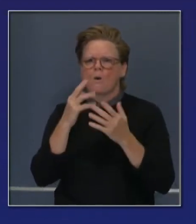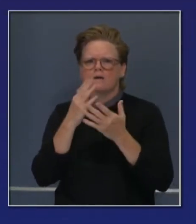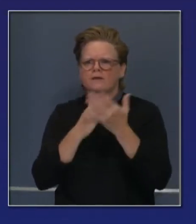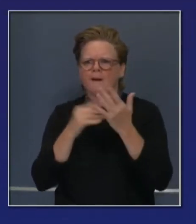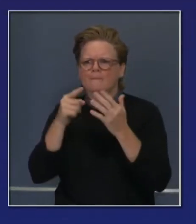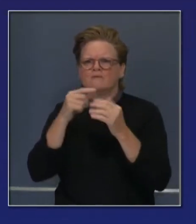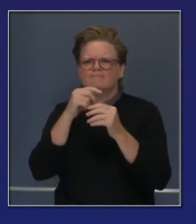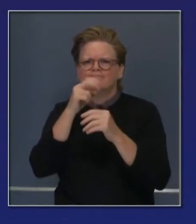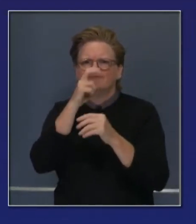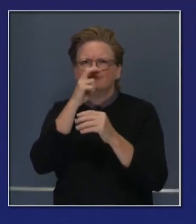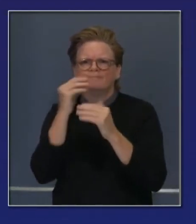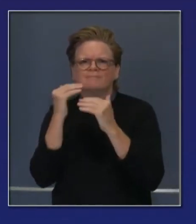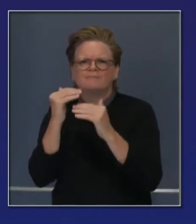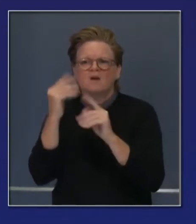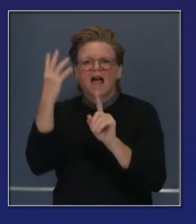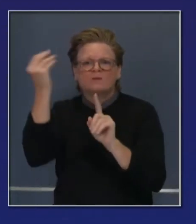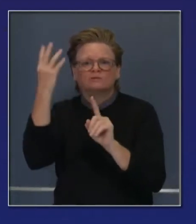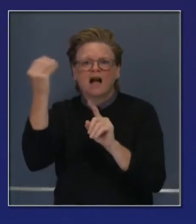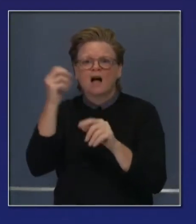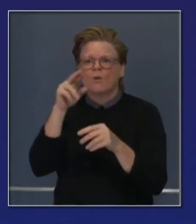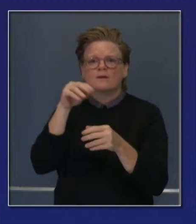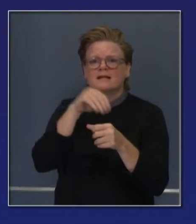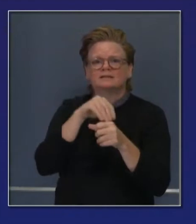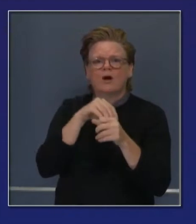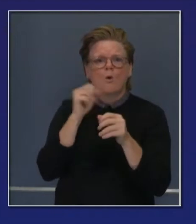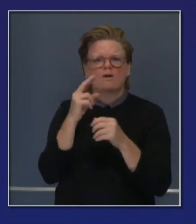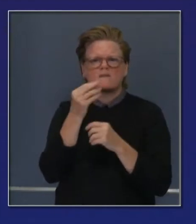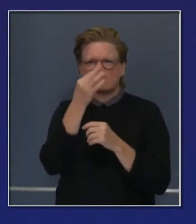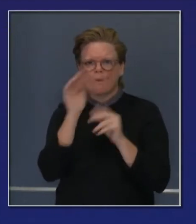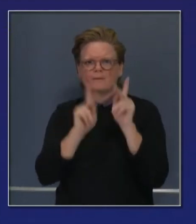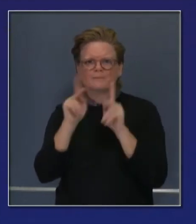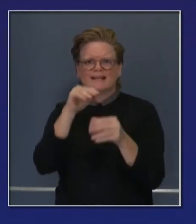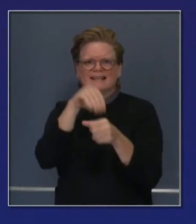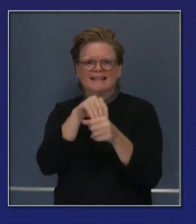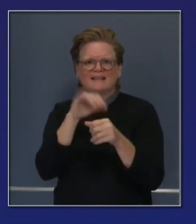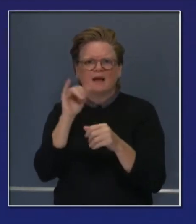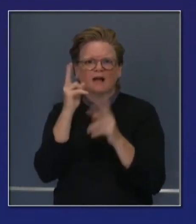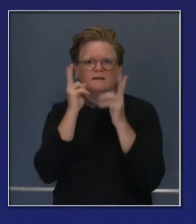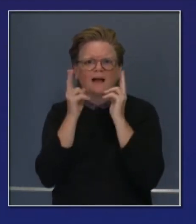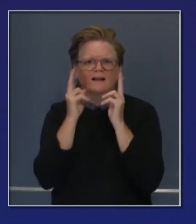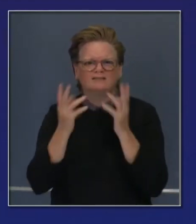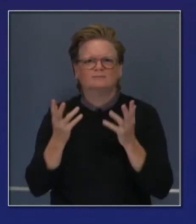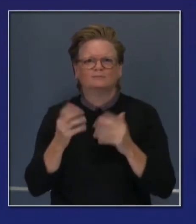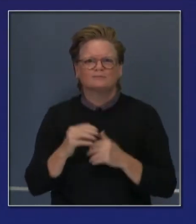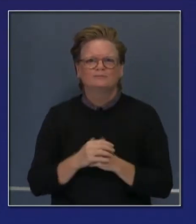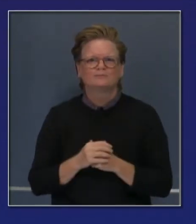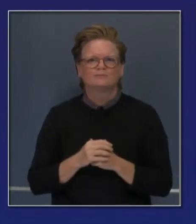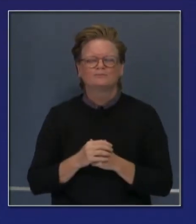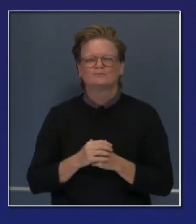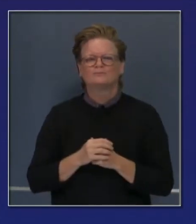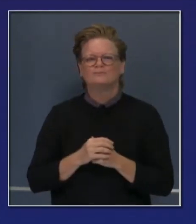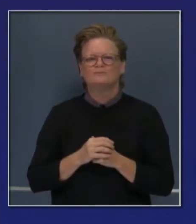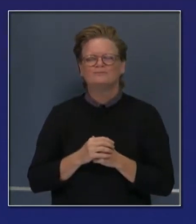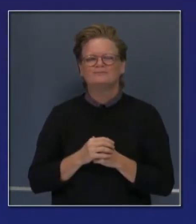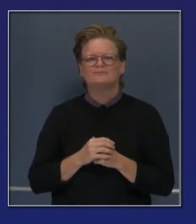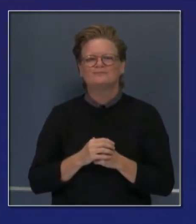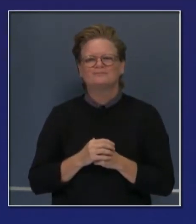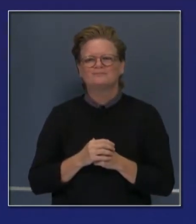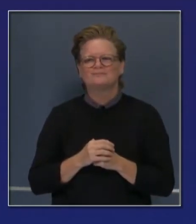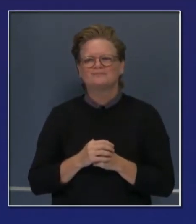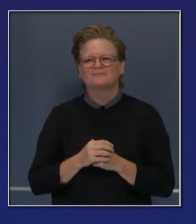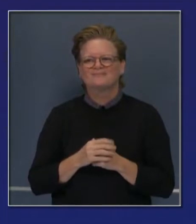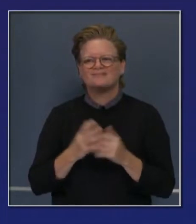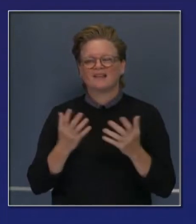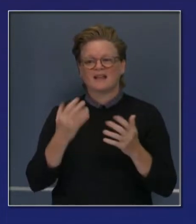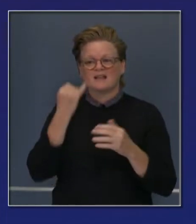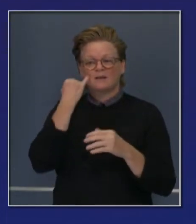in the purple widespread will be allowed to operate starting as soon as Monday. I want